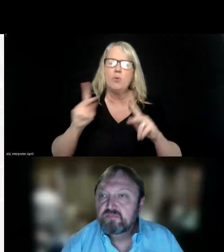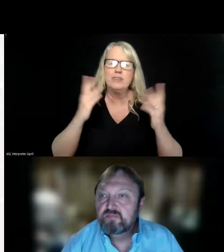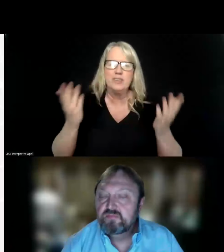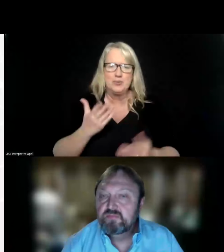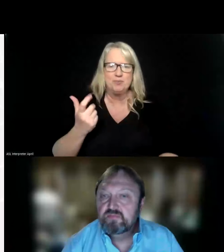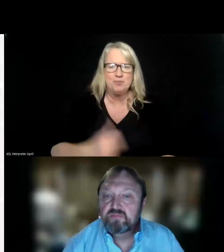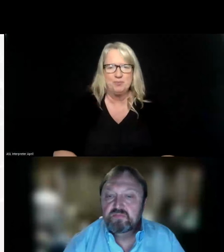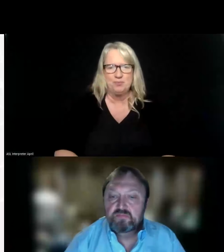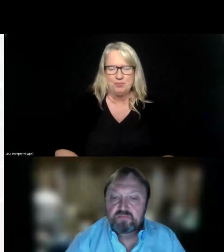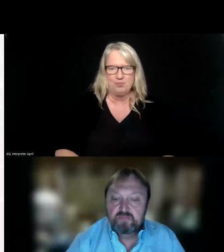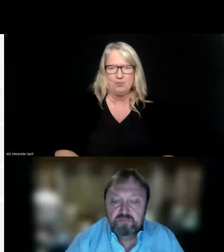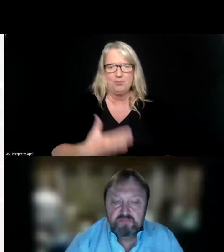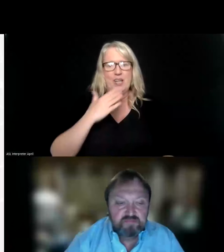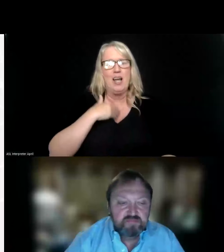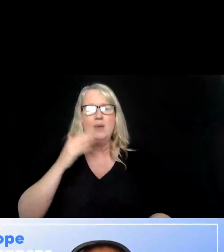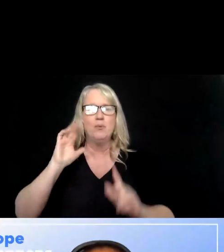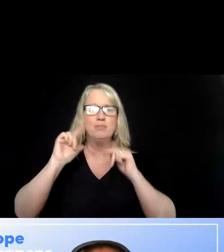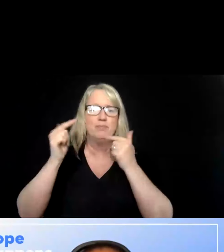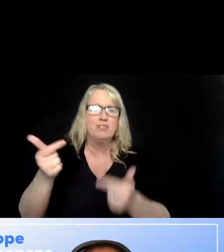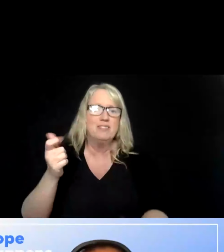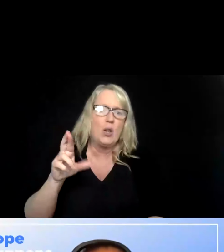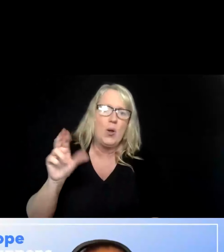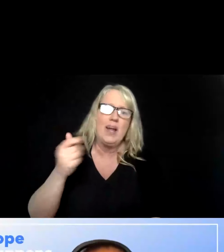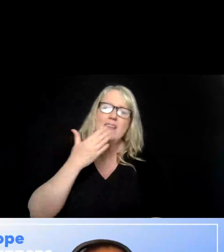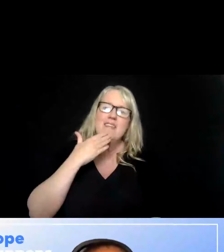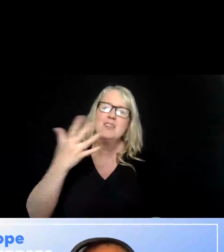that, I'll hand it back to Laura. Thanks so much.